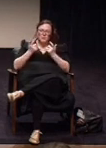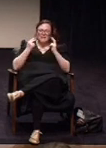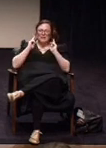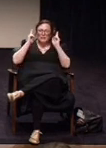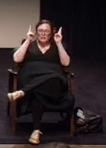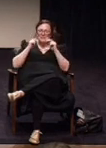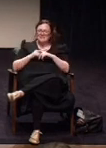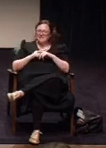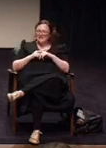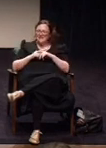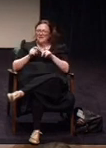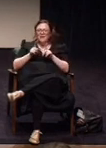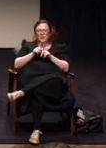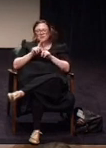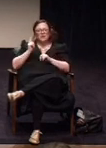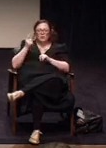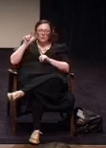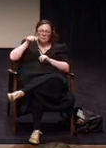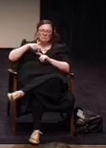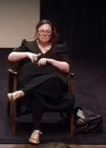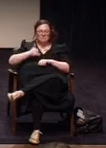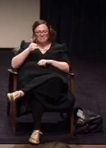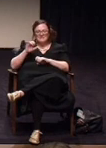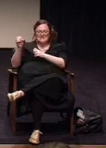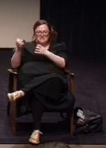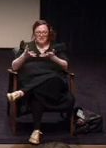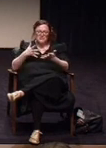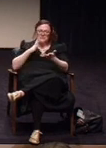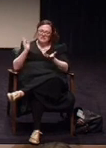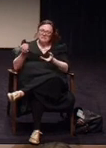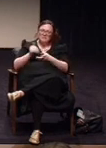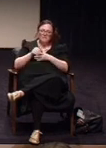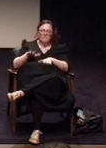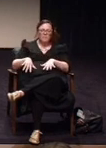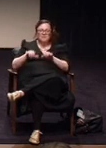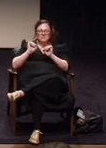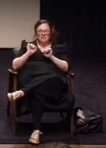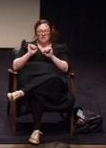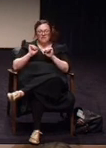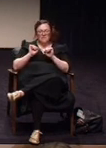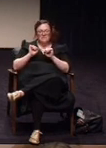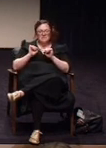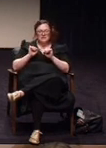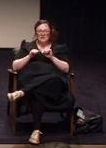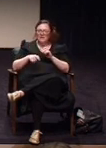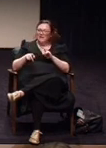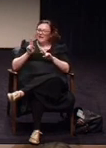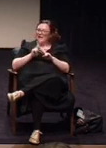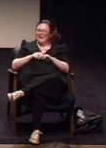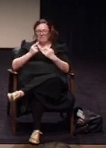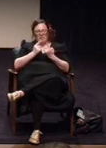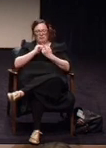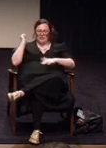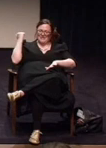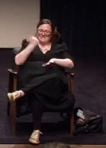And of course, you must involve call takers and dispatchers in this from the beginning also. If you just set the product